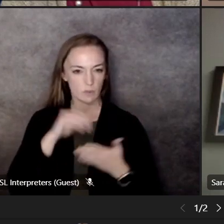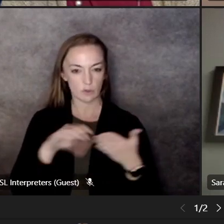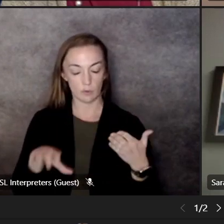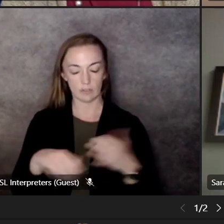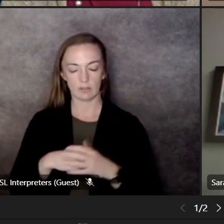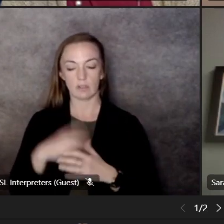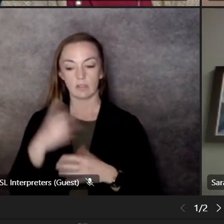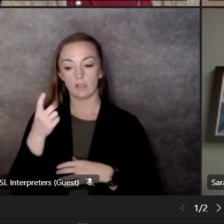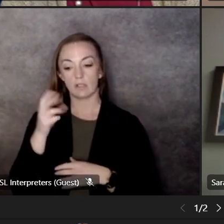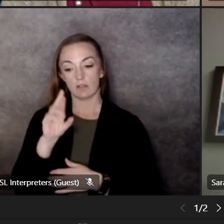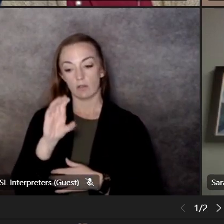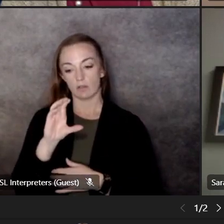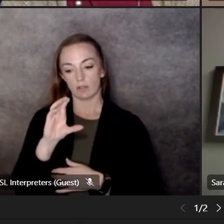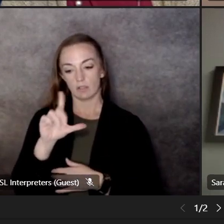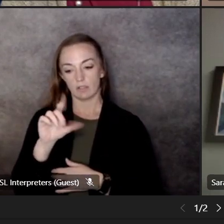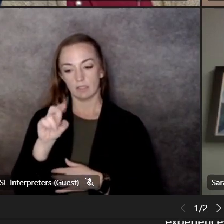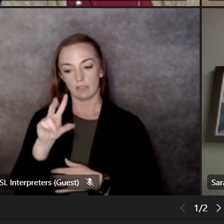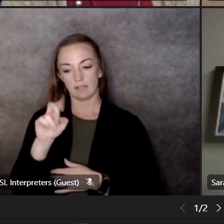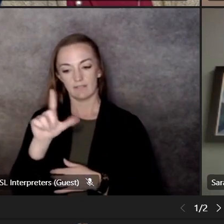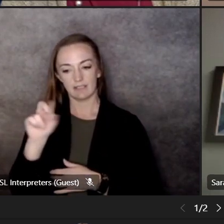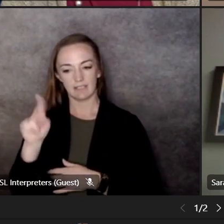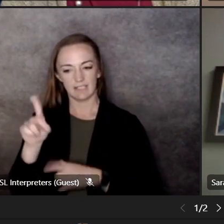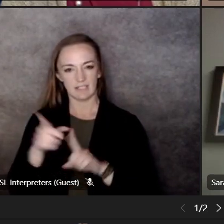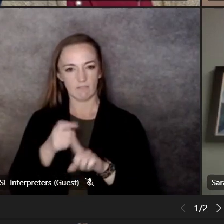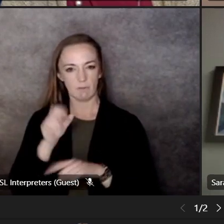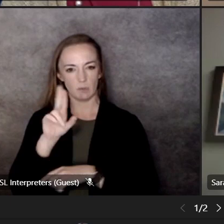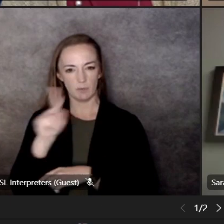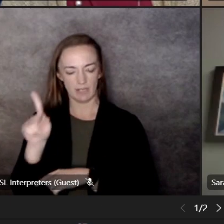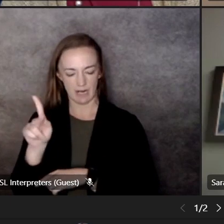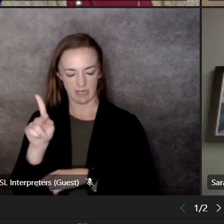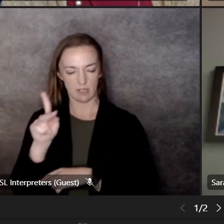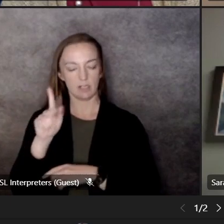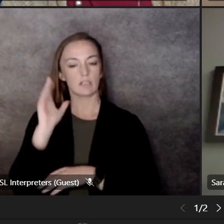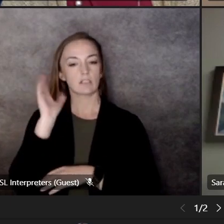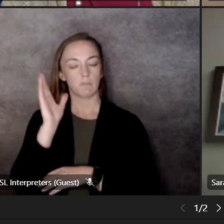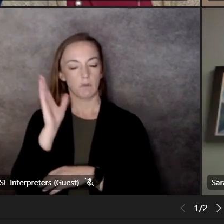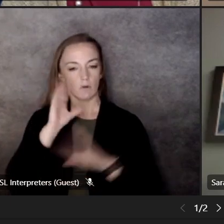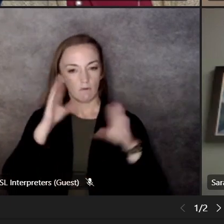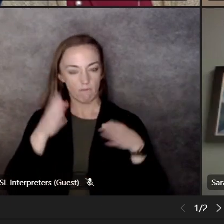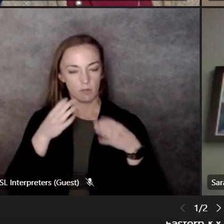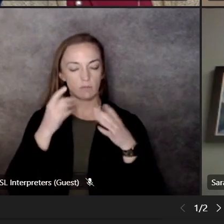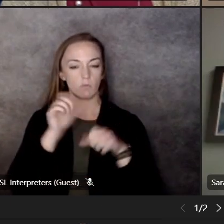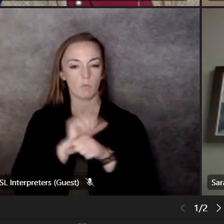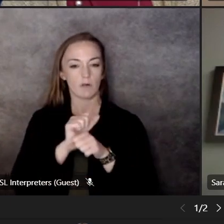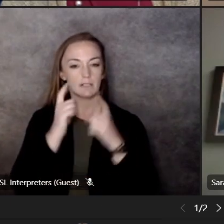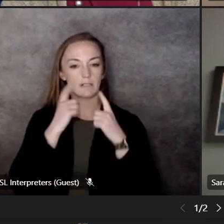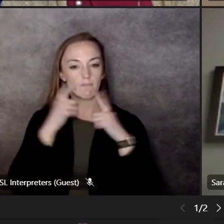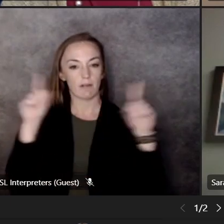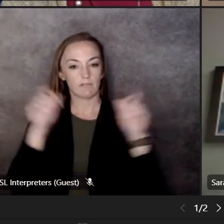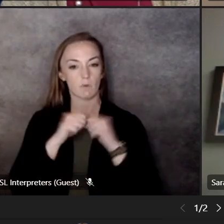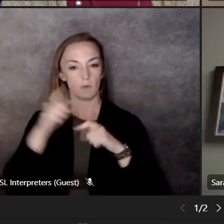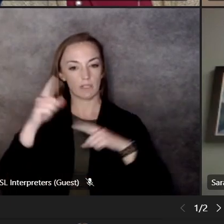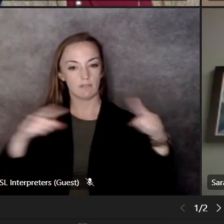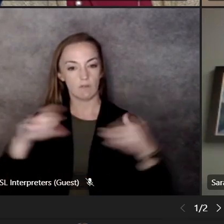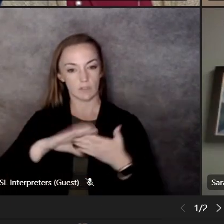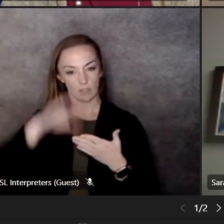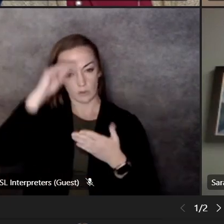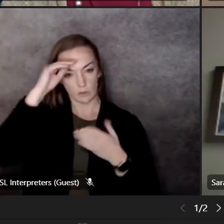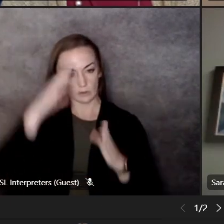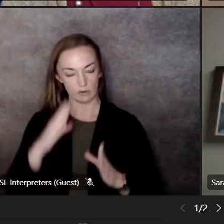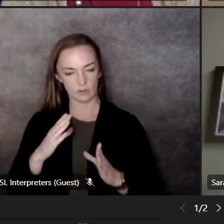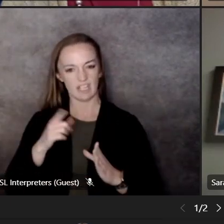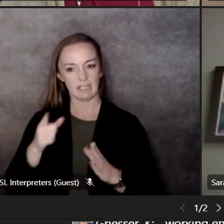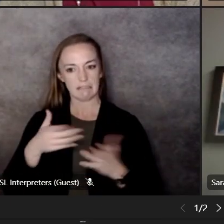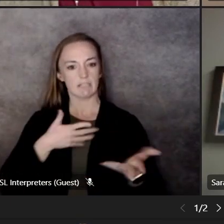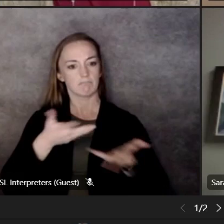presentation that focused on working effectively with diverse learners. Always highly interactive, Dr. Cleveland encouraged our students in a